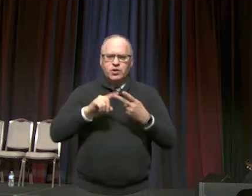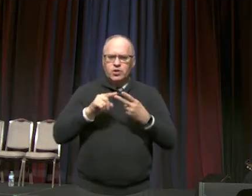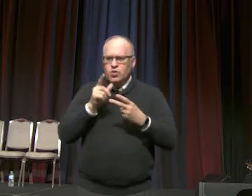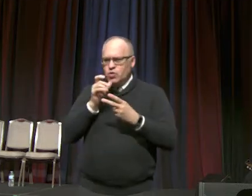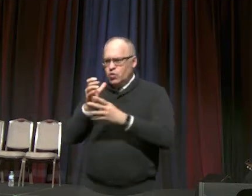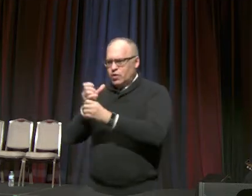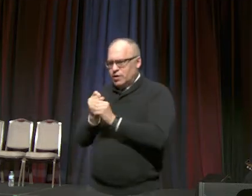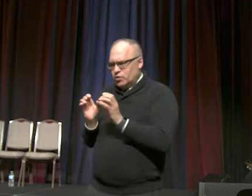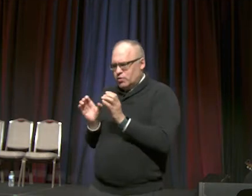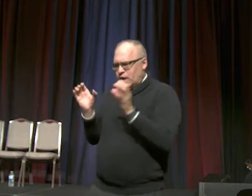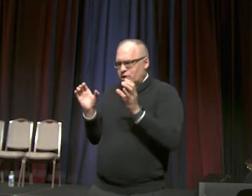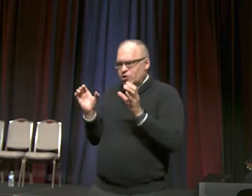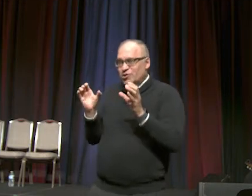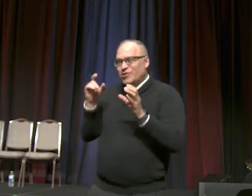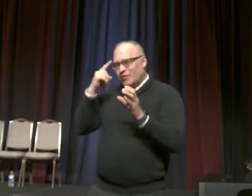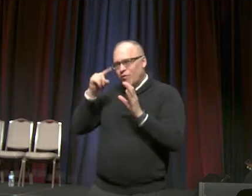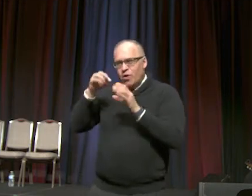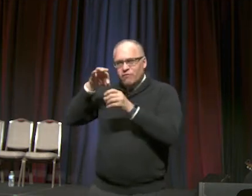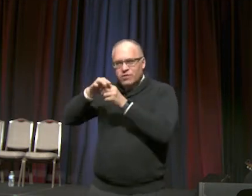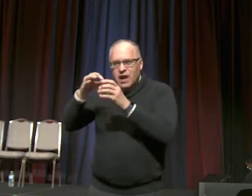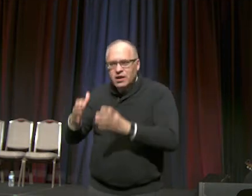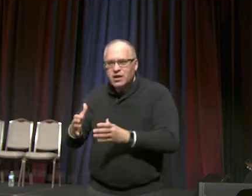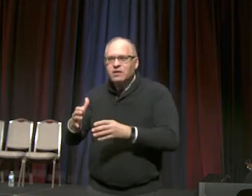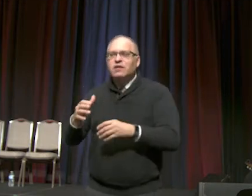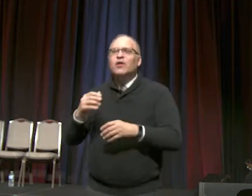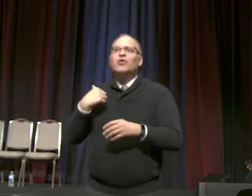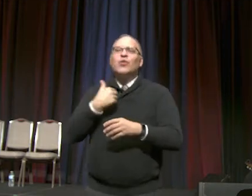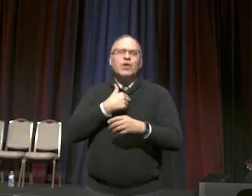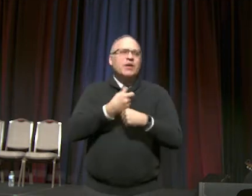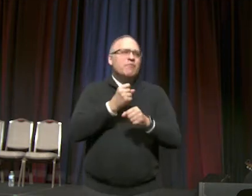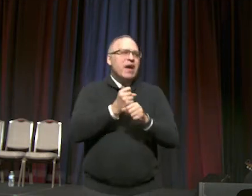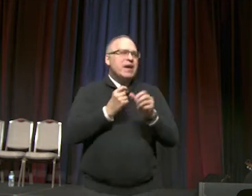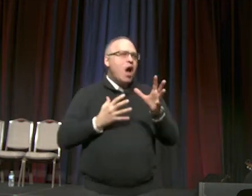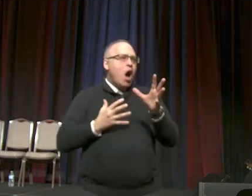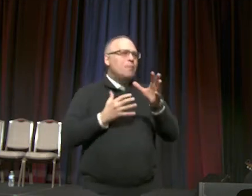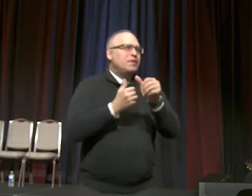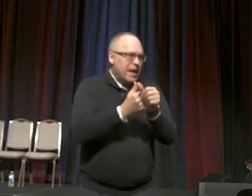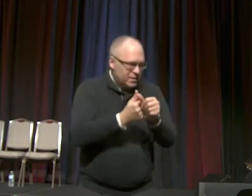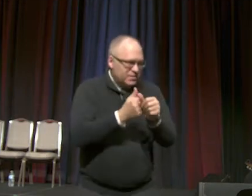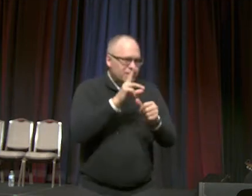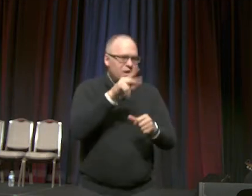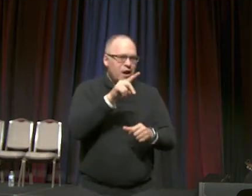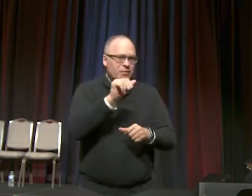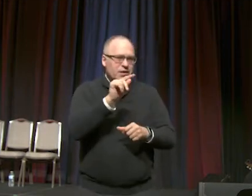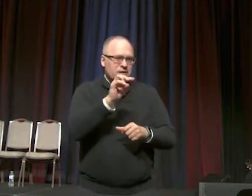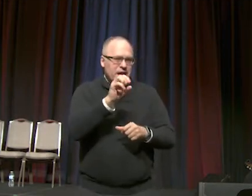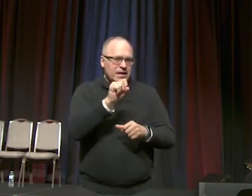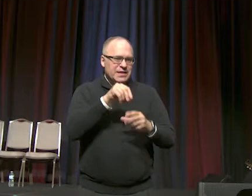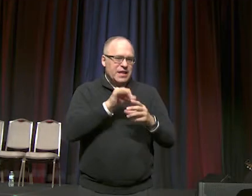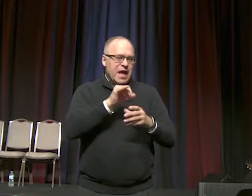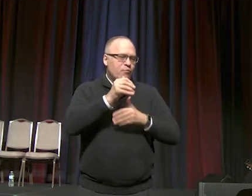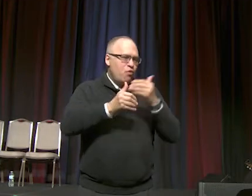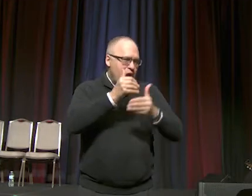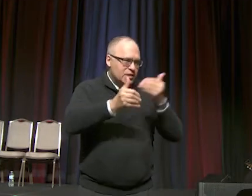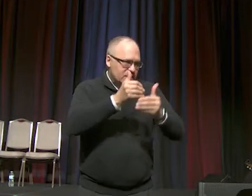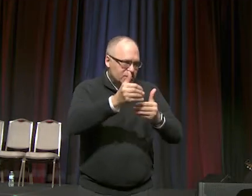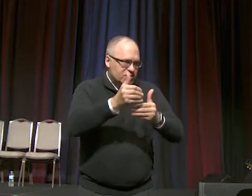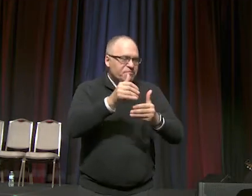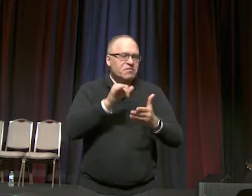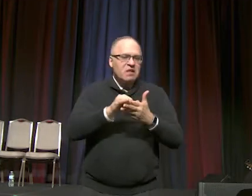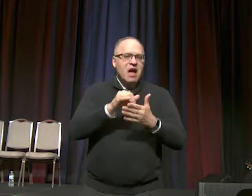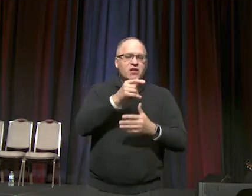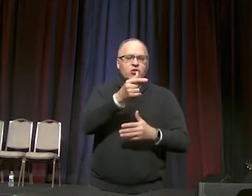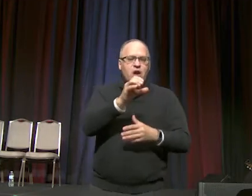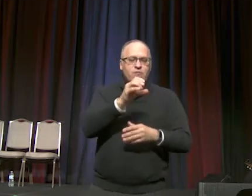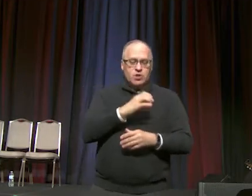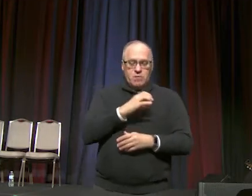And so we have made some updates in the credentialing process that have been approved by the Commission on General Conference, and we want to give you a